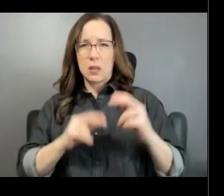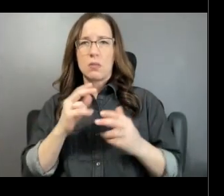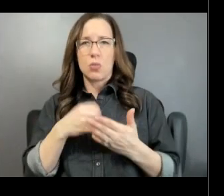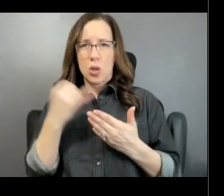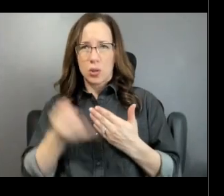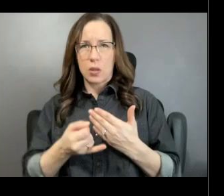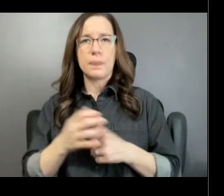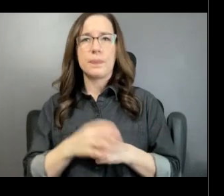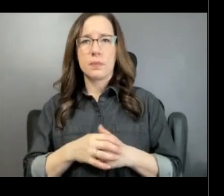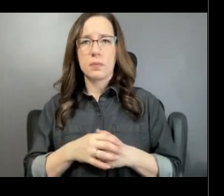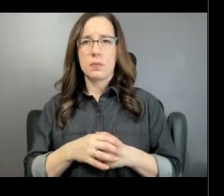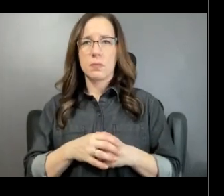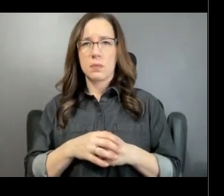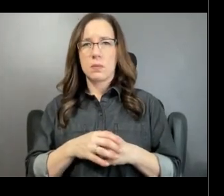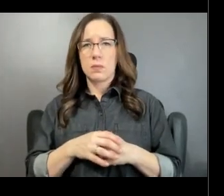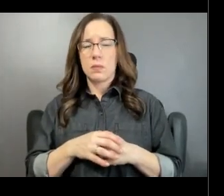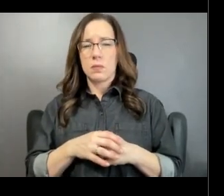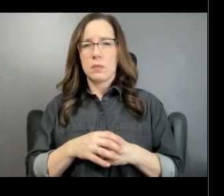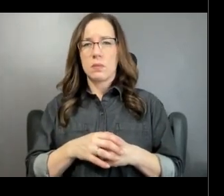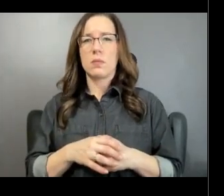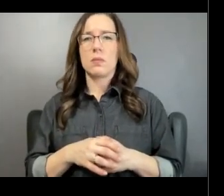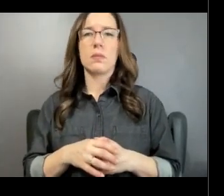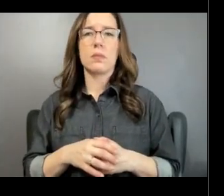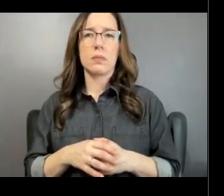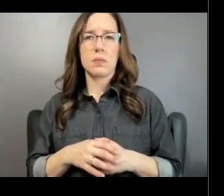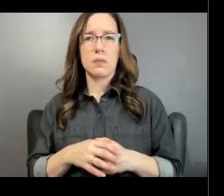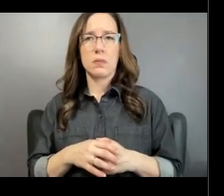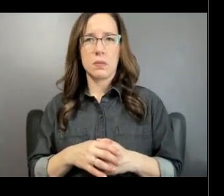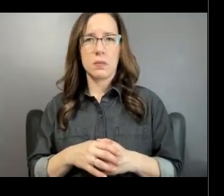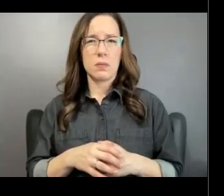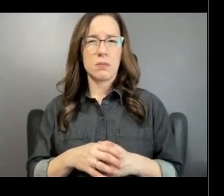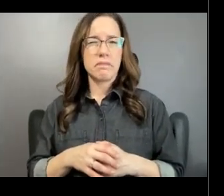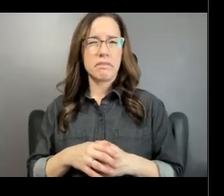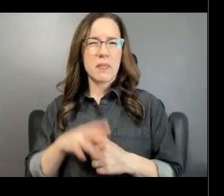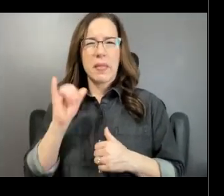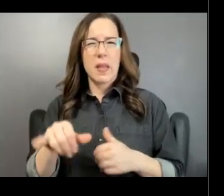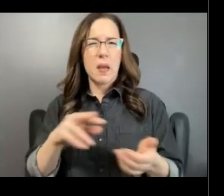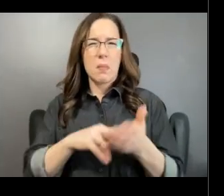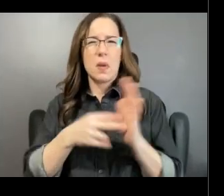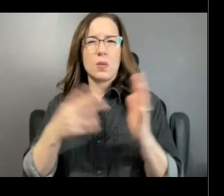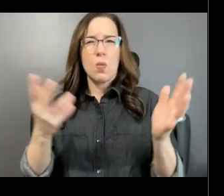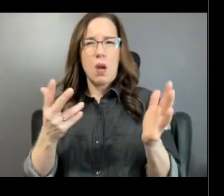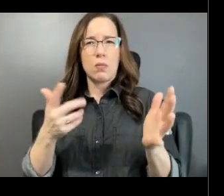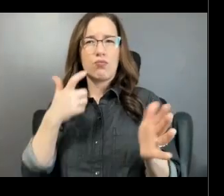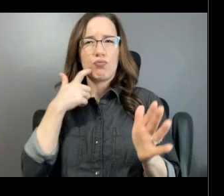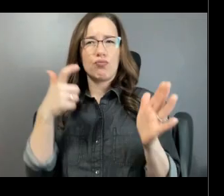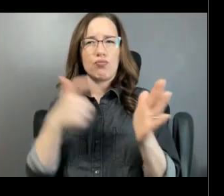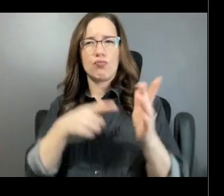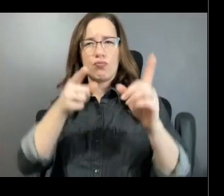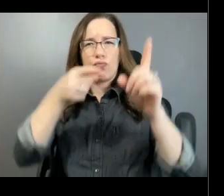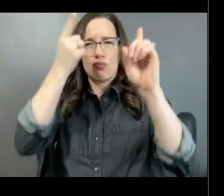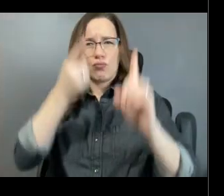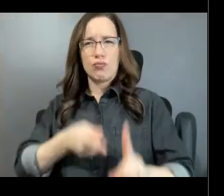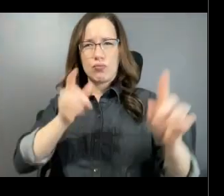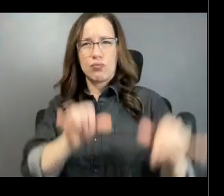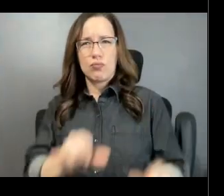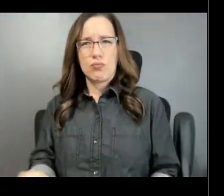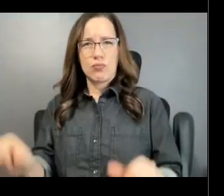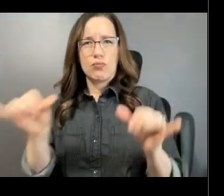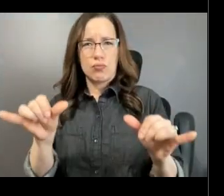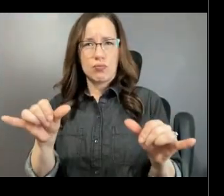A safe harbor is a recognized objective standard that,